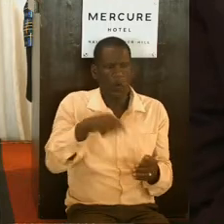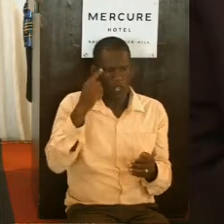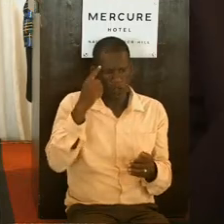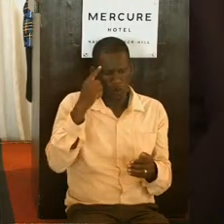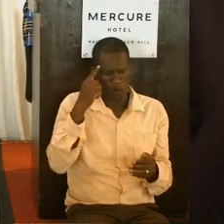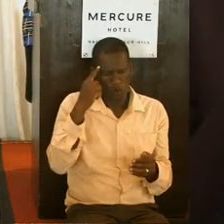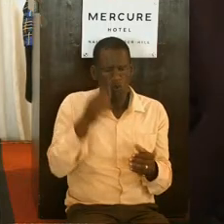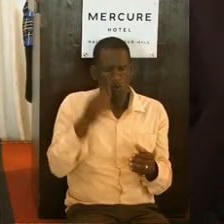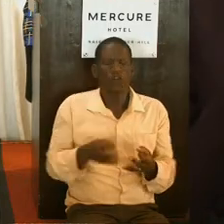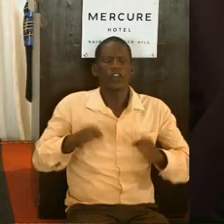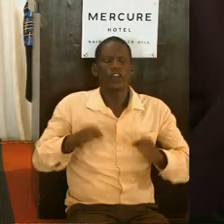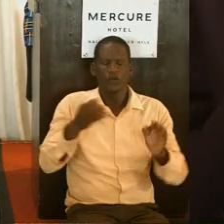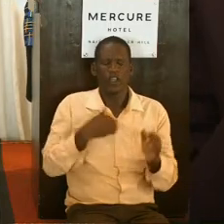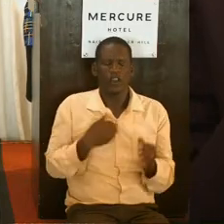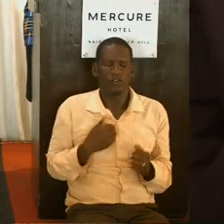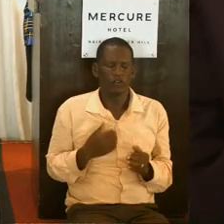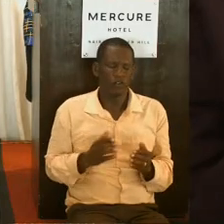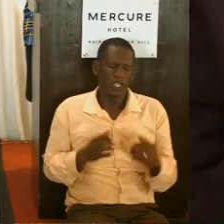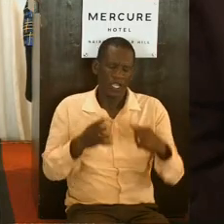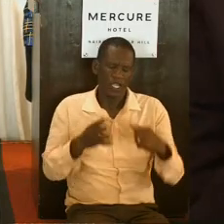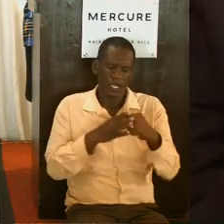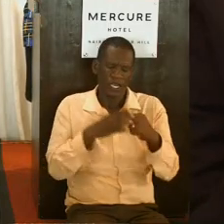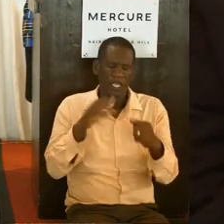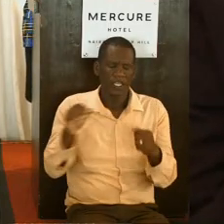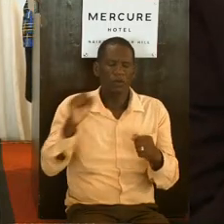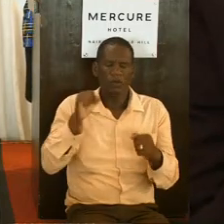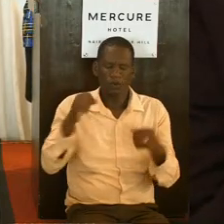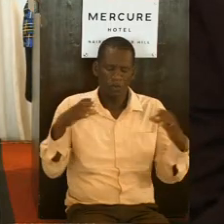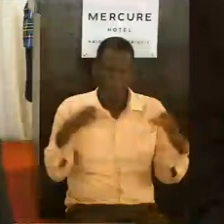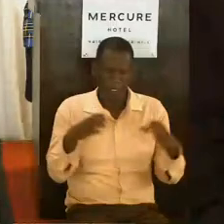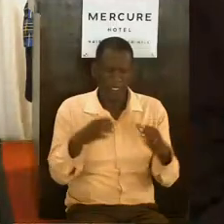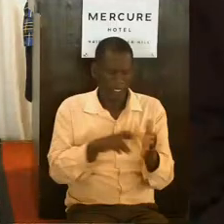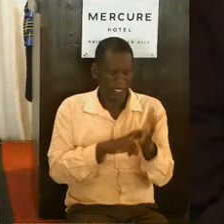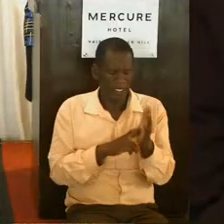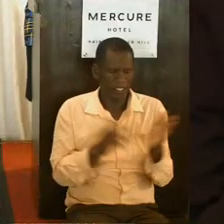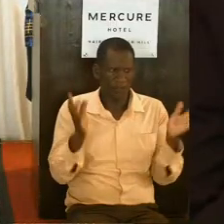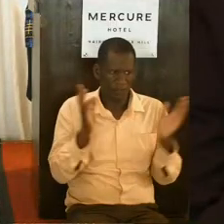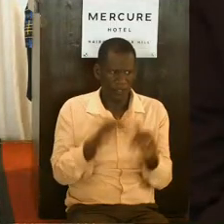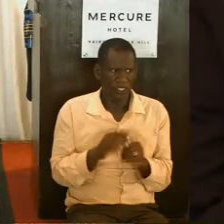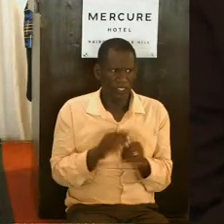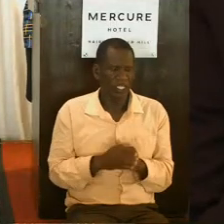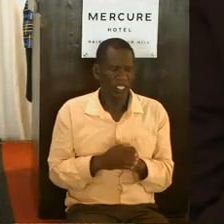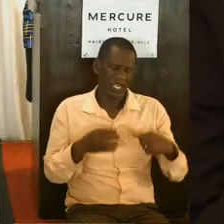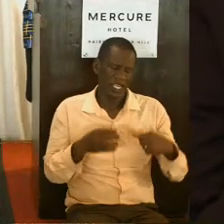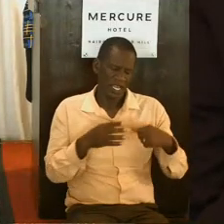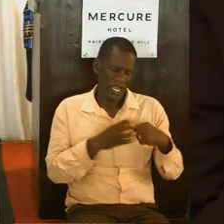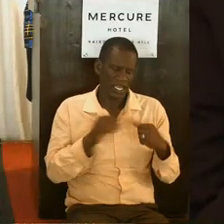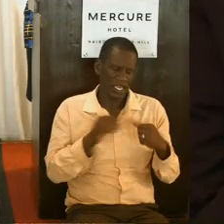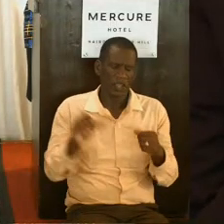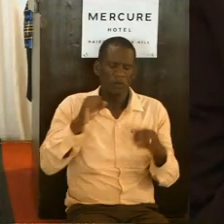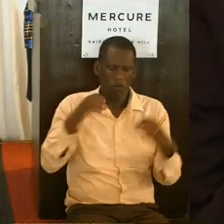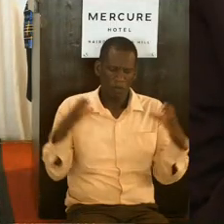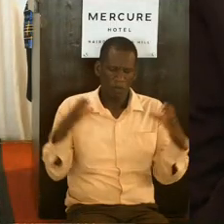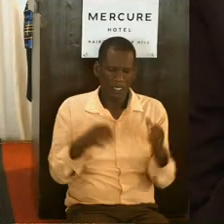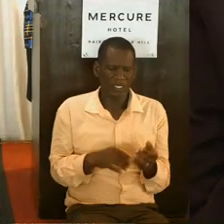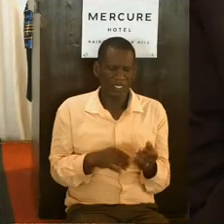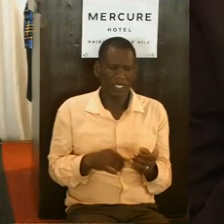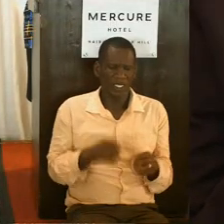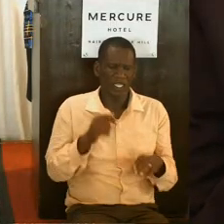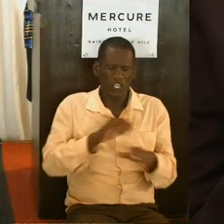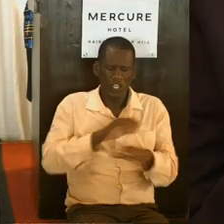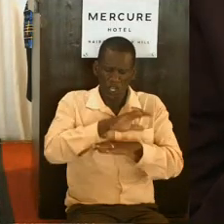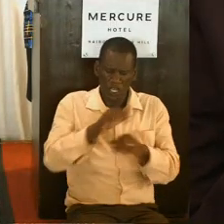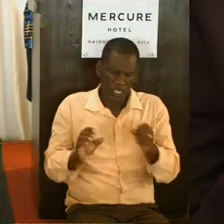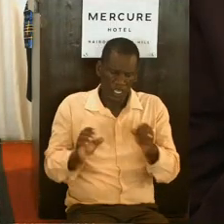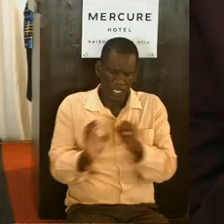legally that we have 90 political parties sorry 90 political parties in the entire